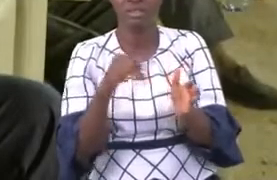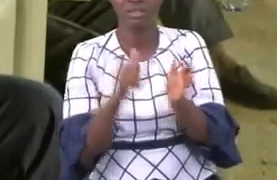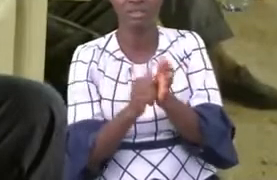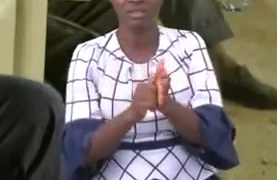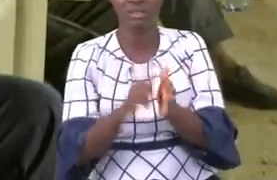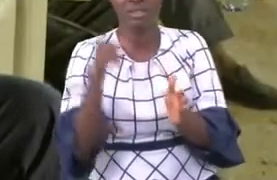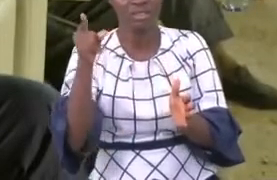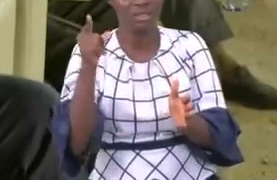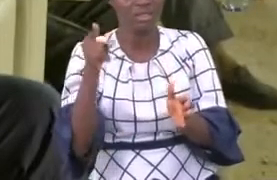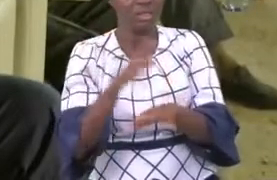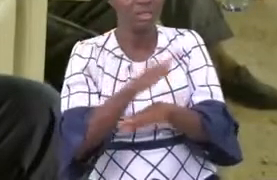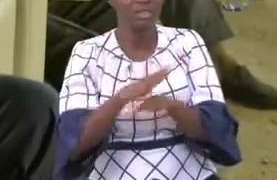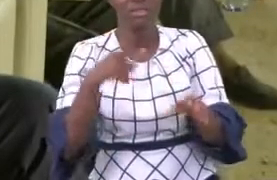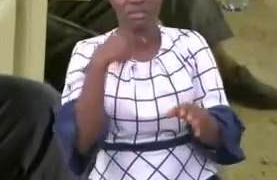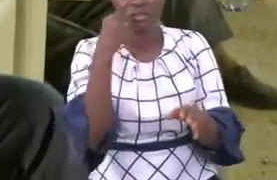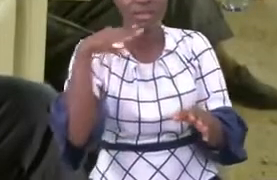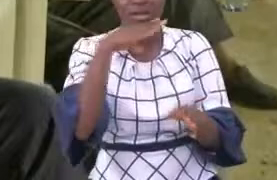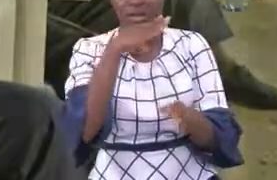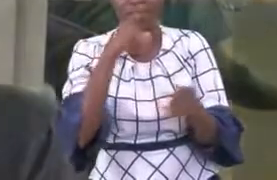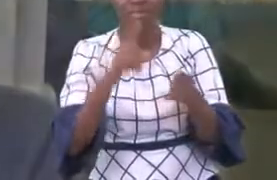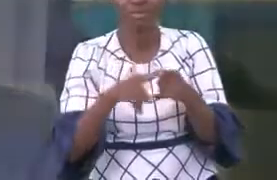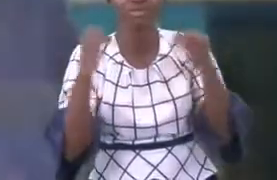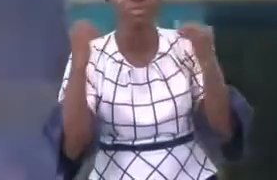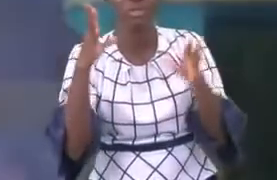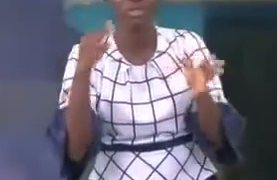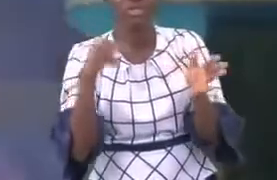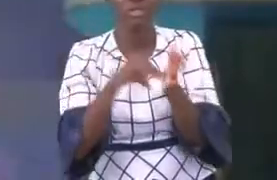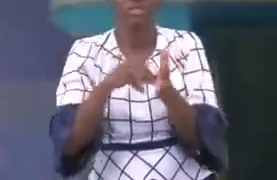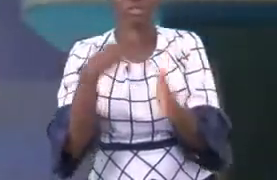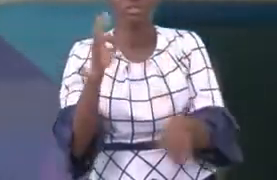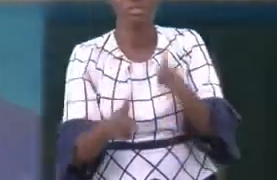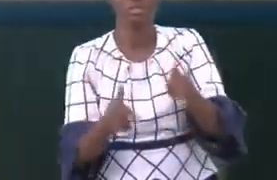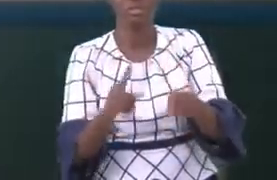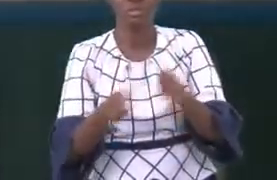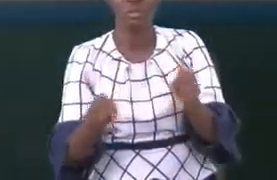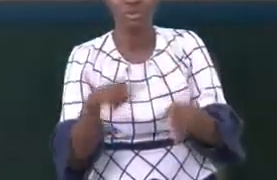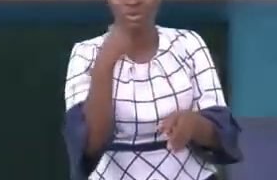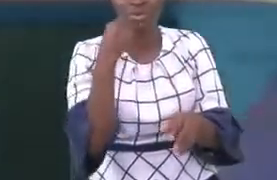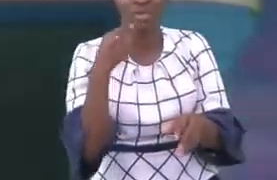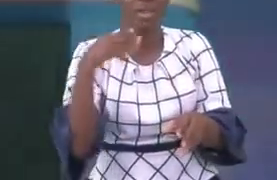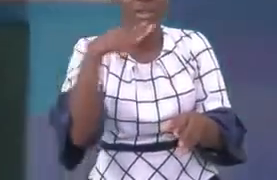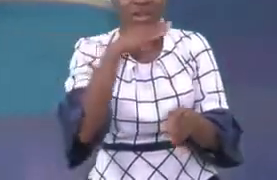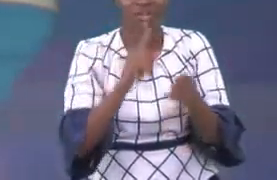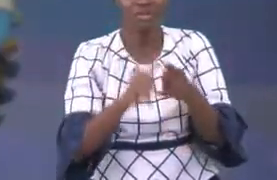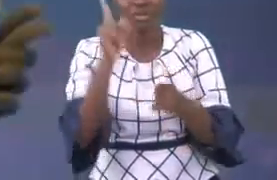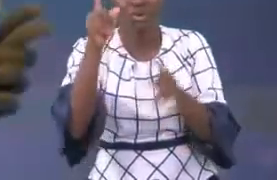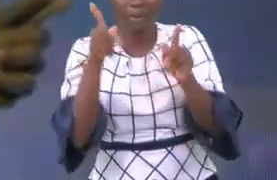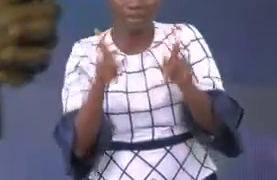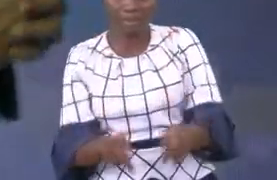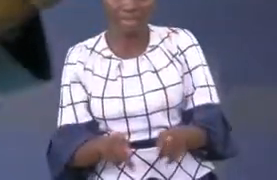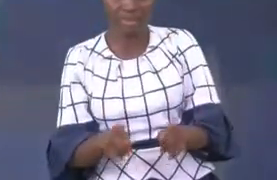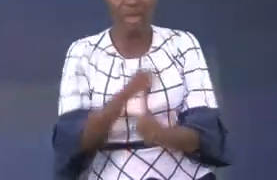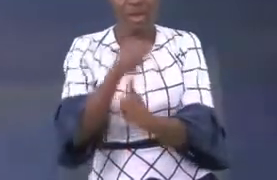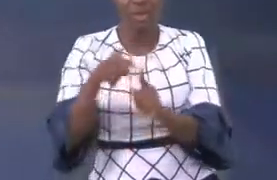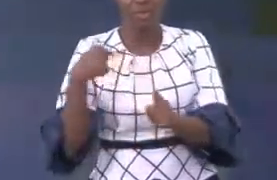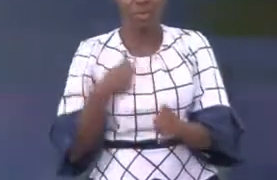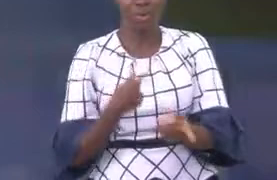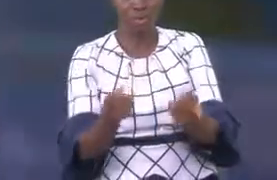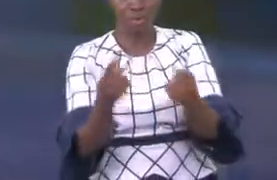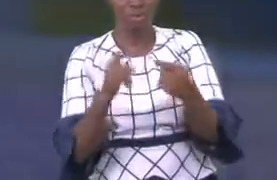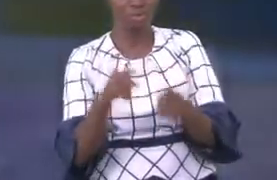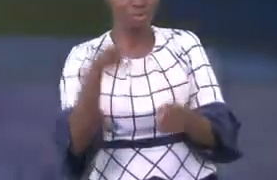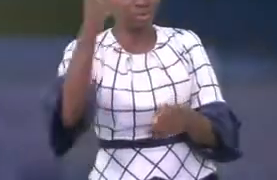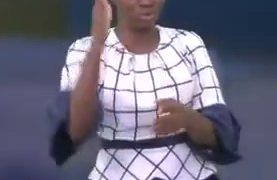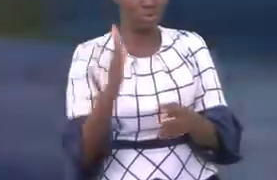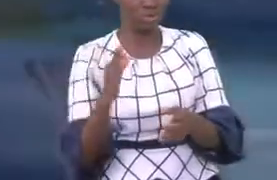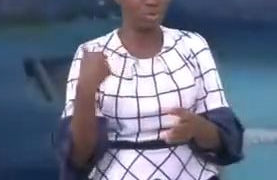a thousand. And so when we come to God, we don't understand that of a million people, God will not tell